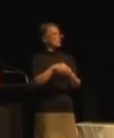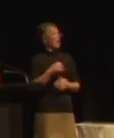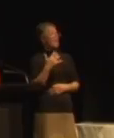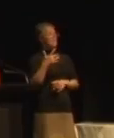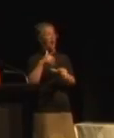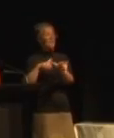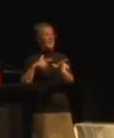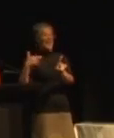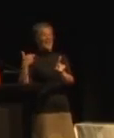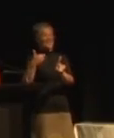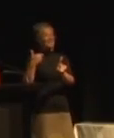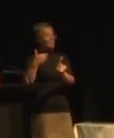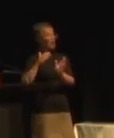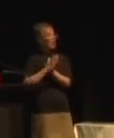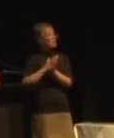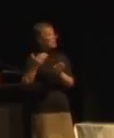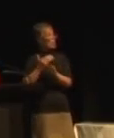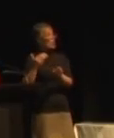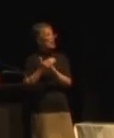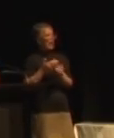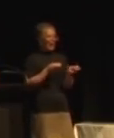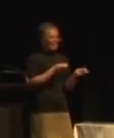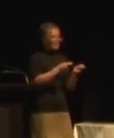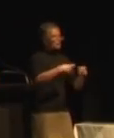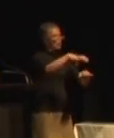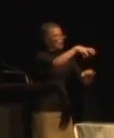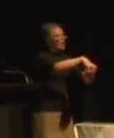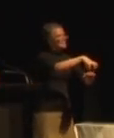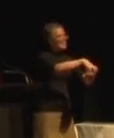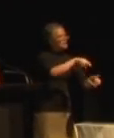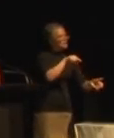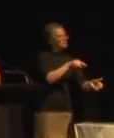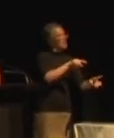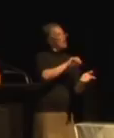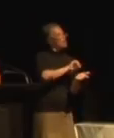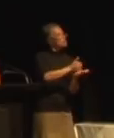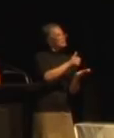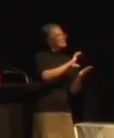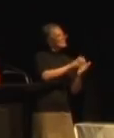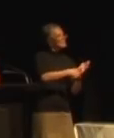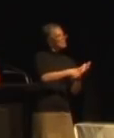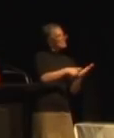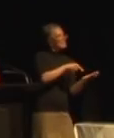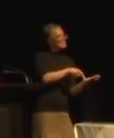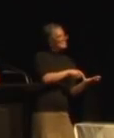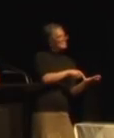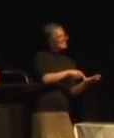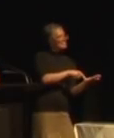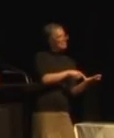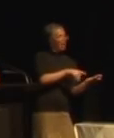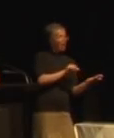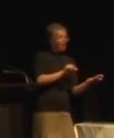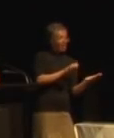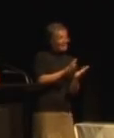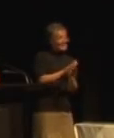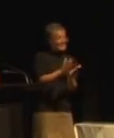I managed an accessibility organization that serves students with print disabilities by format shifting their textbooks into digital formats